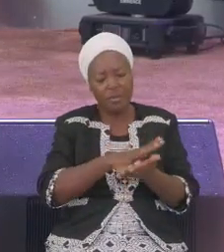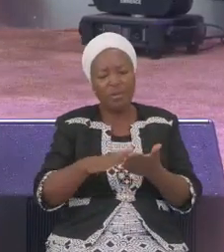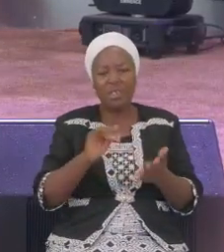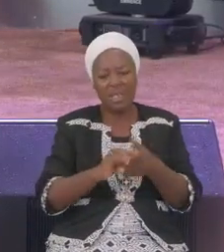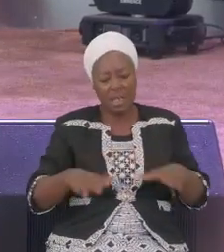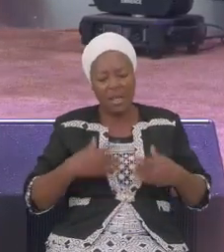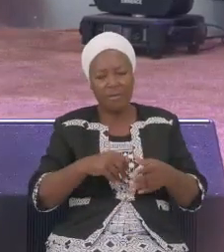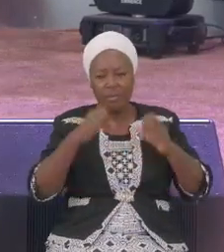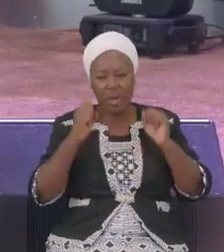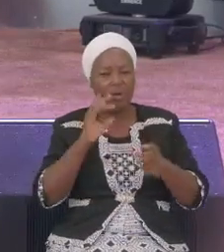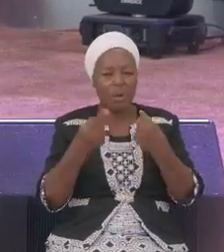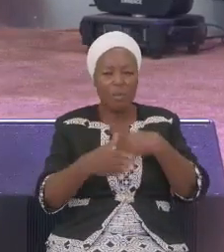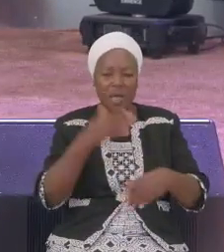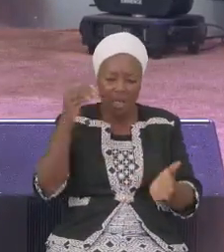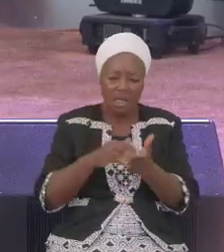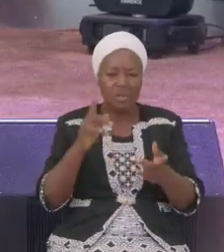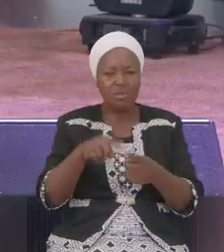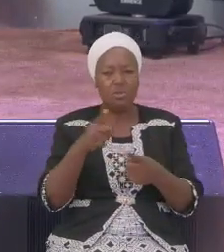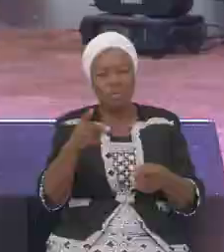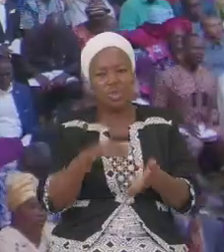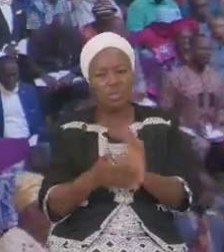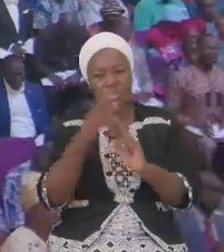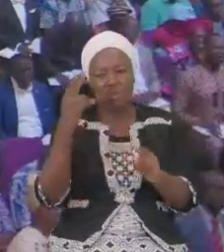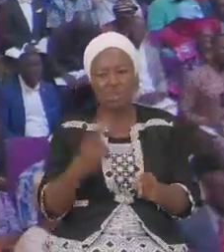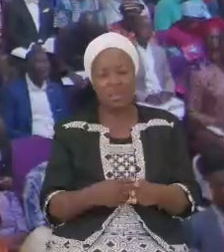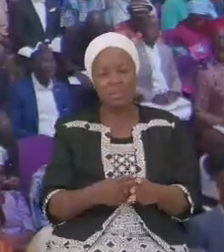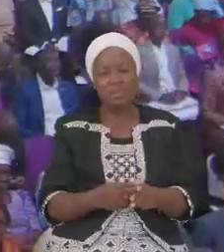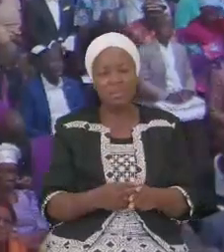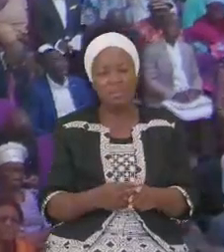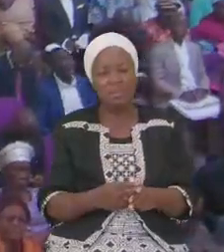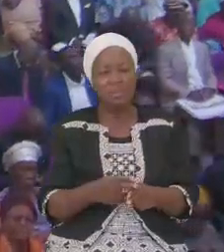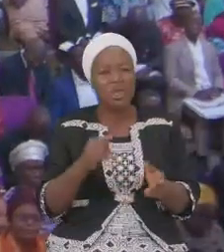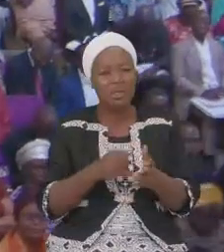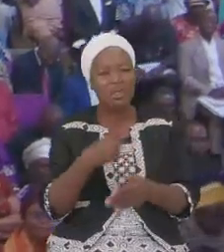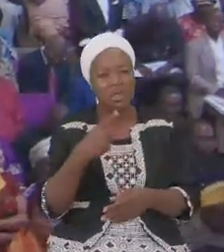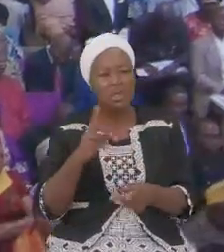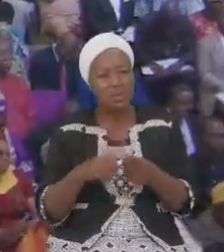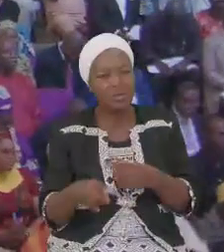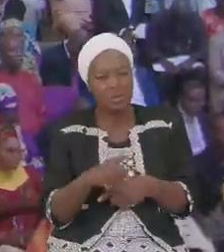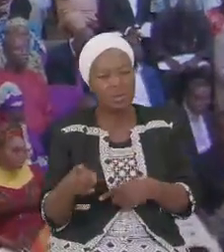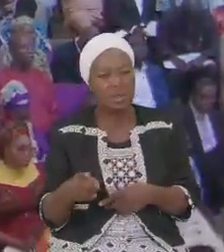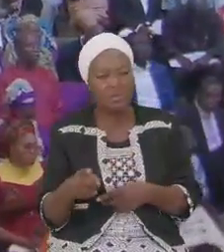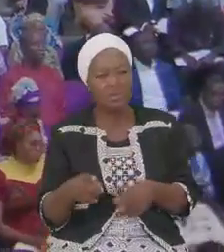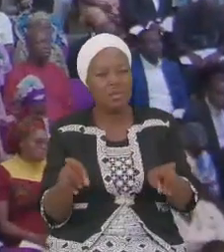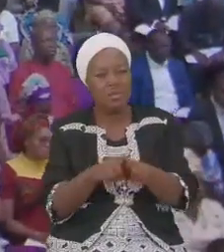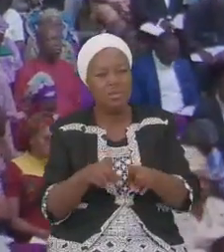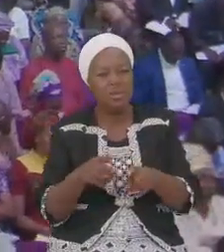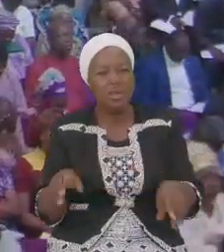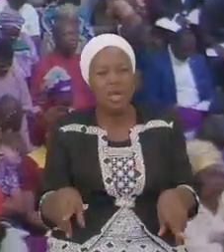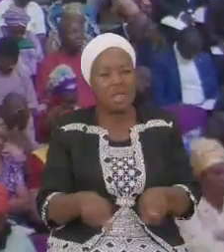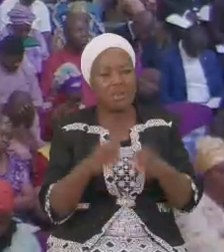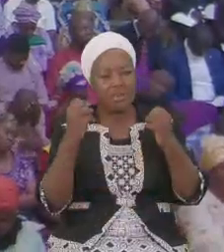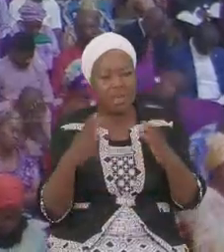power will come back again to you in Jesus' name. It says to them, even as many as